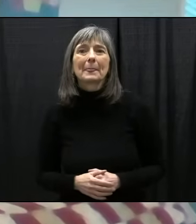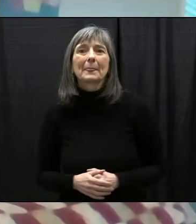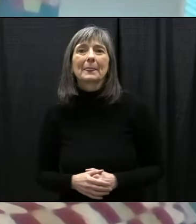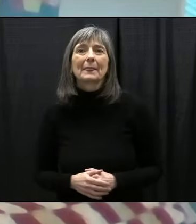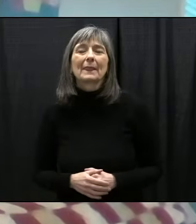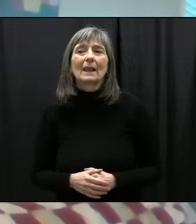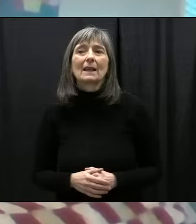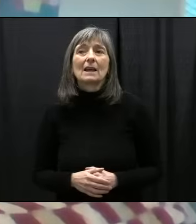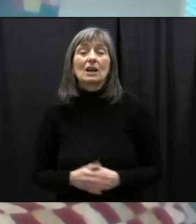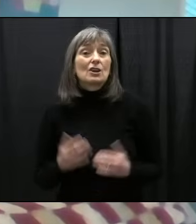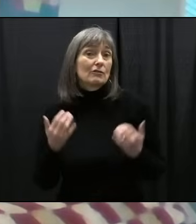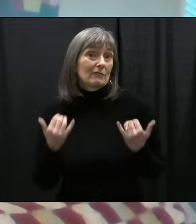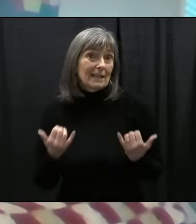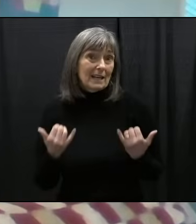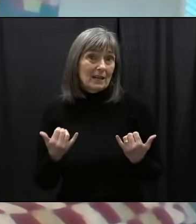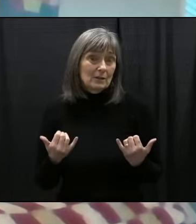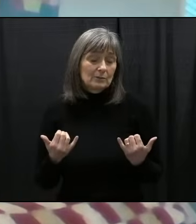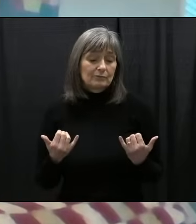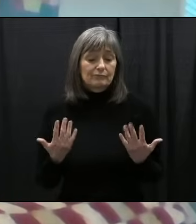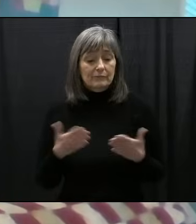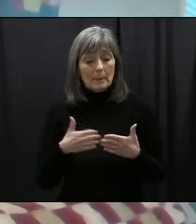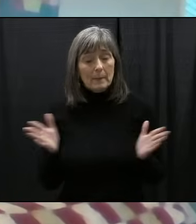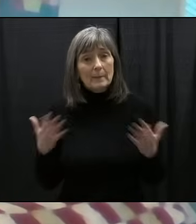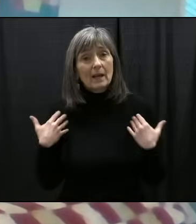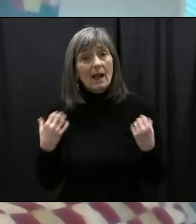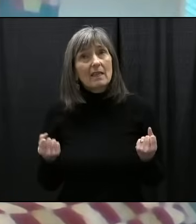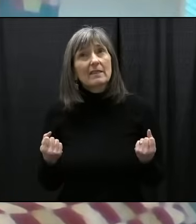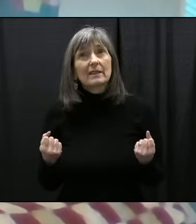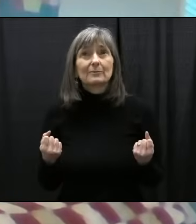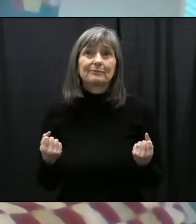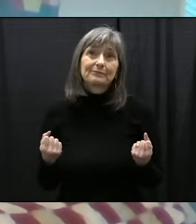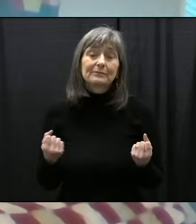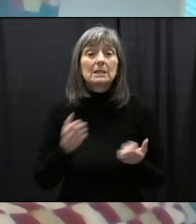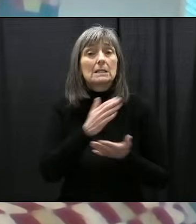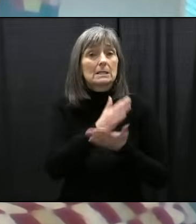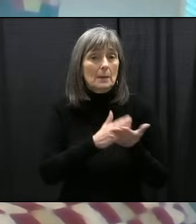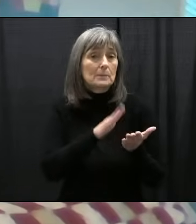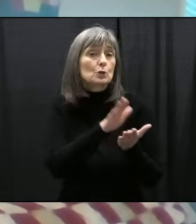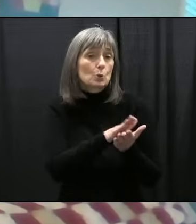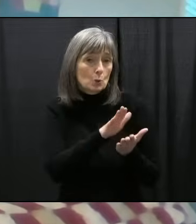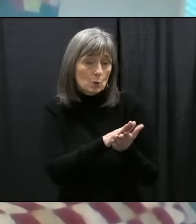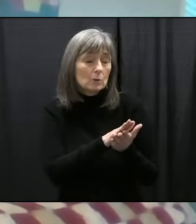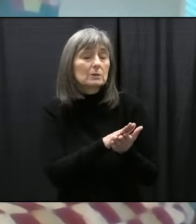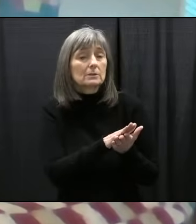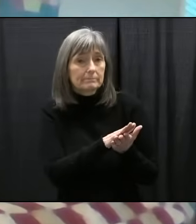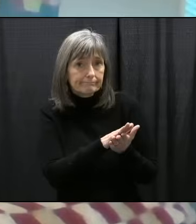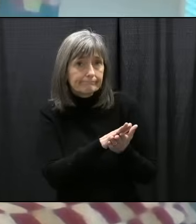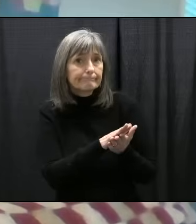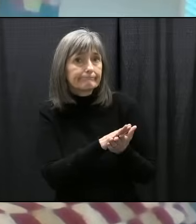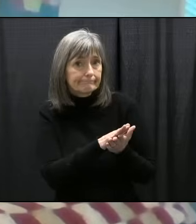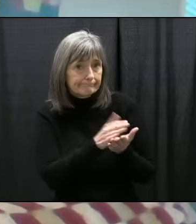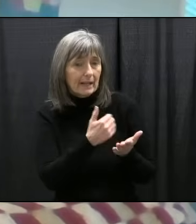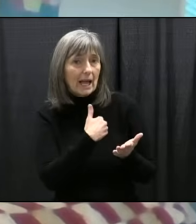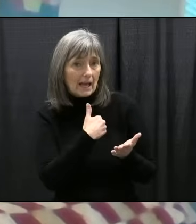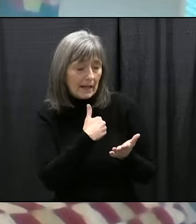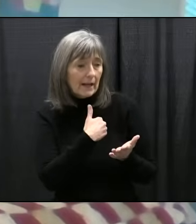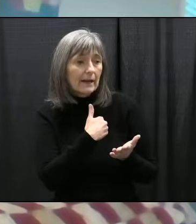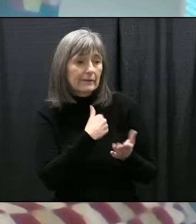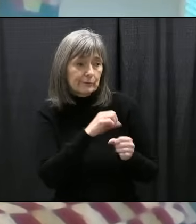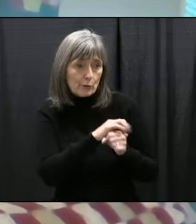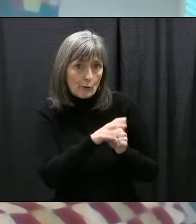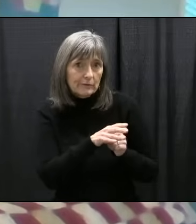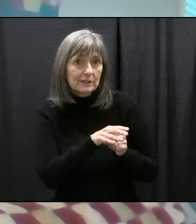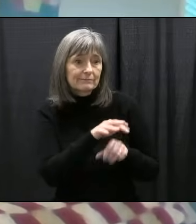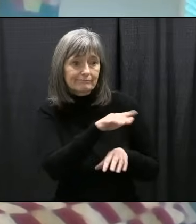So, at the moment, public health, there are schools that are affected. There's no doubt about that. And those schools are